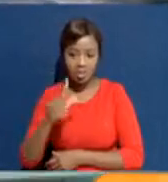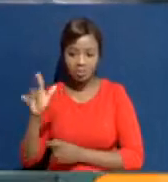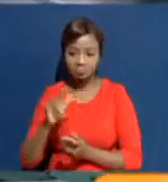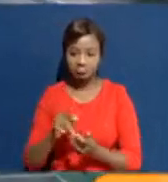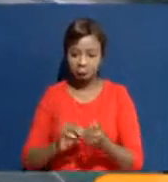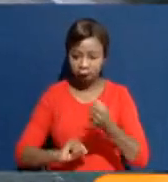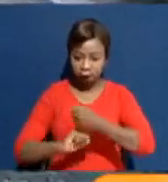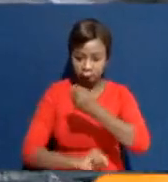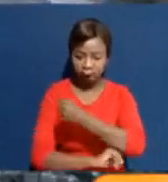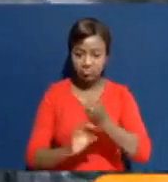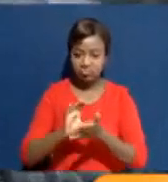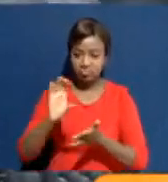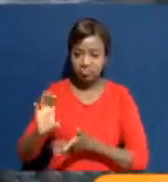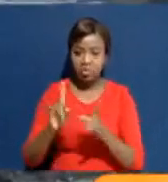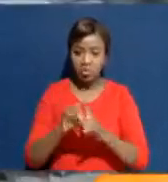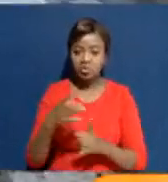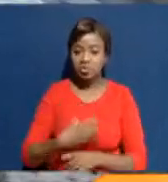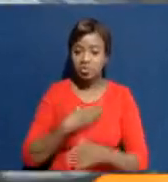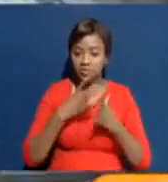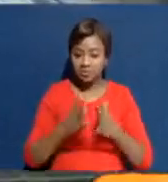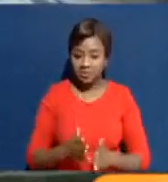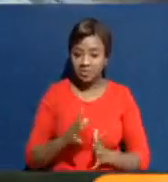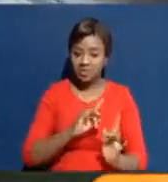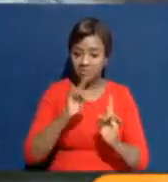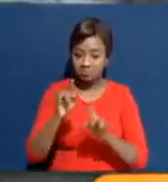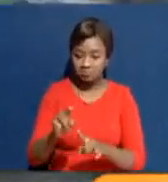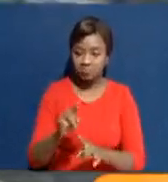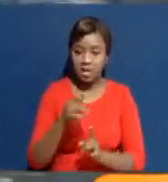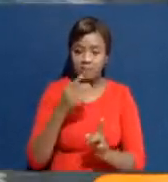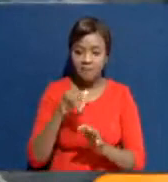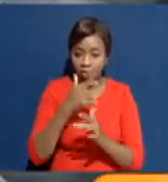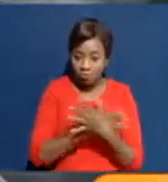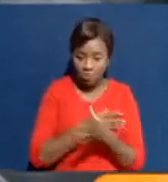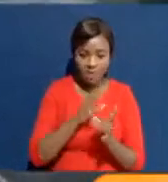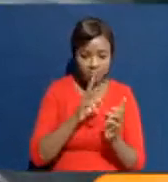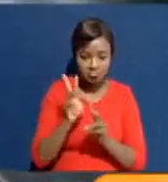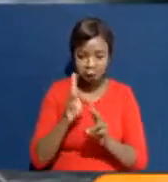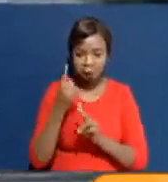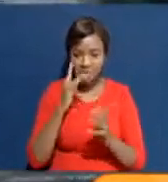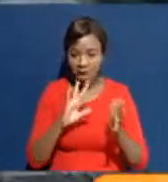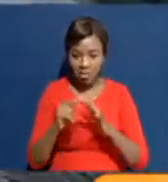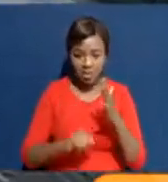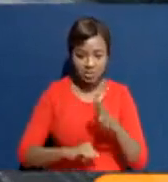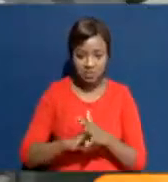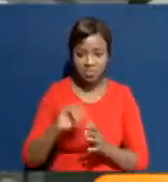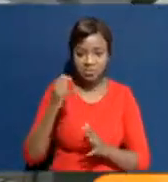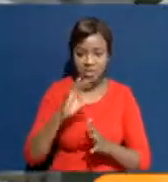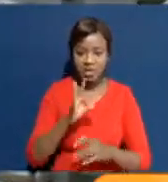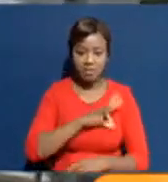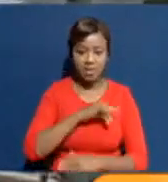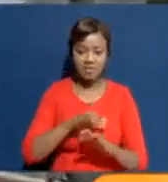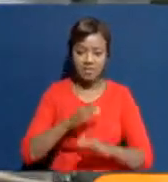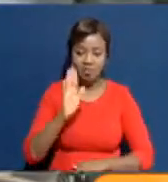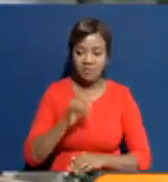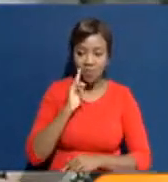Germany, German Chancellor Olaf Scholz has also pledged to help Kenya benefit more from its renewable energy resources.